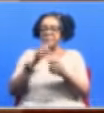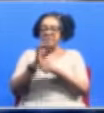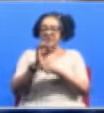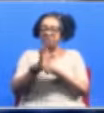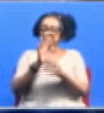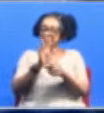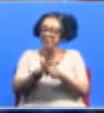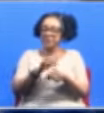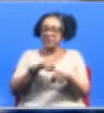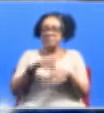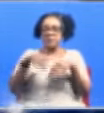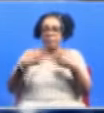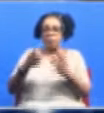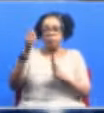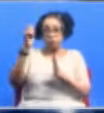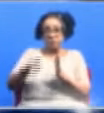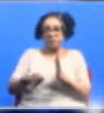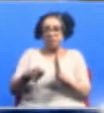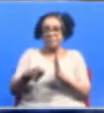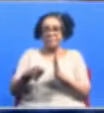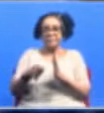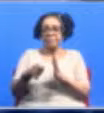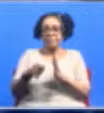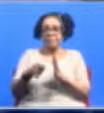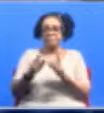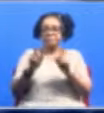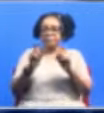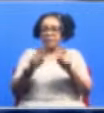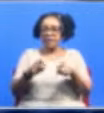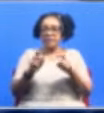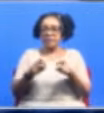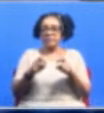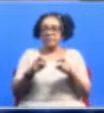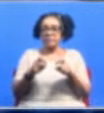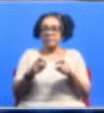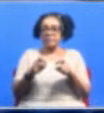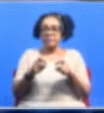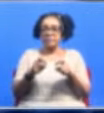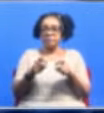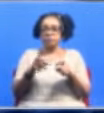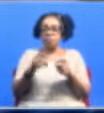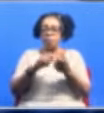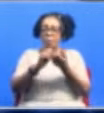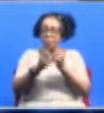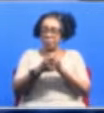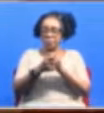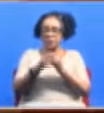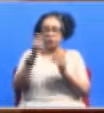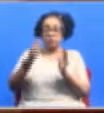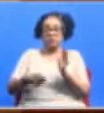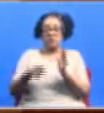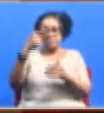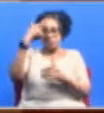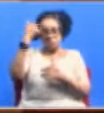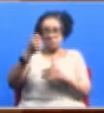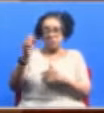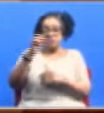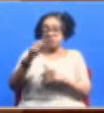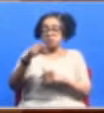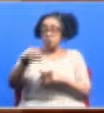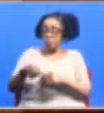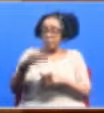the judiciary, the need to reform the judiciary, because the status quo of the judiciary as